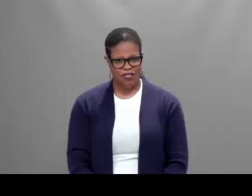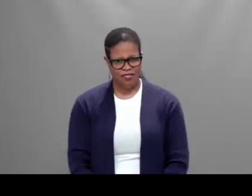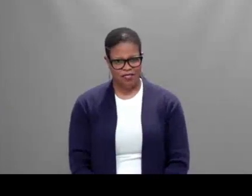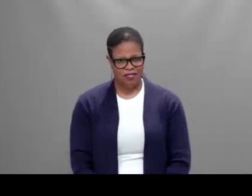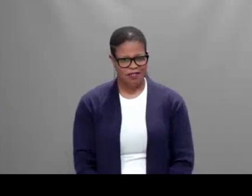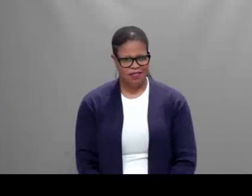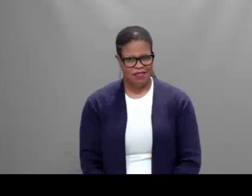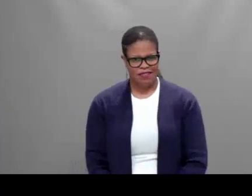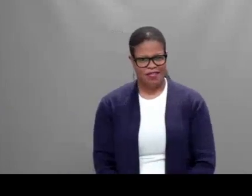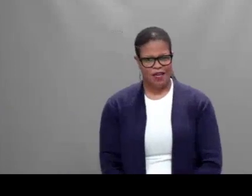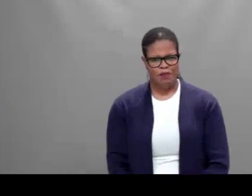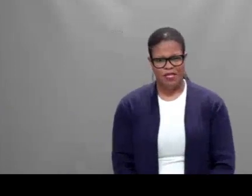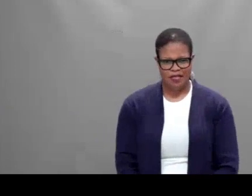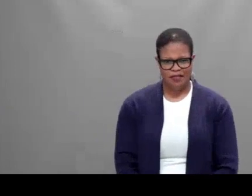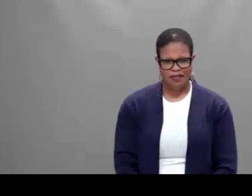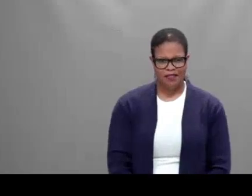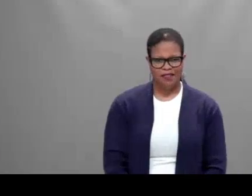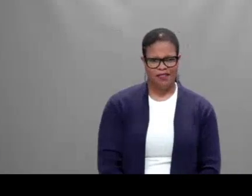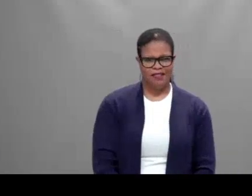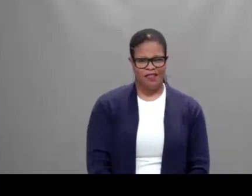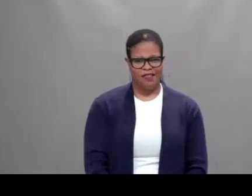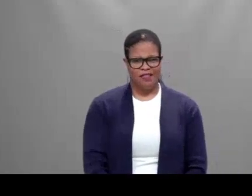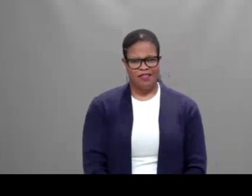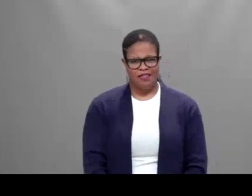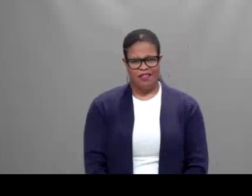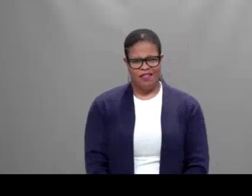it's almost like it's a bid.